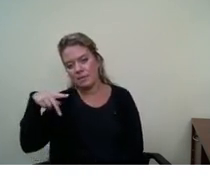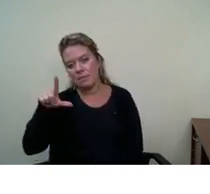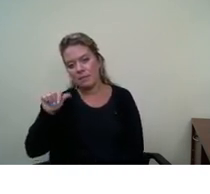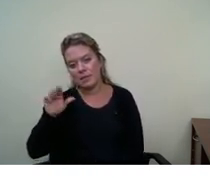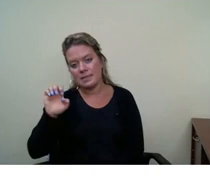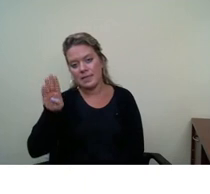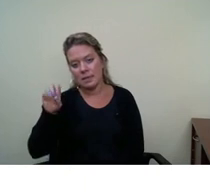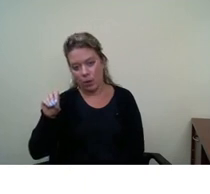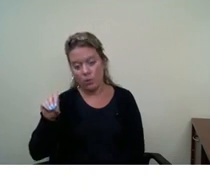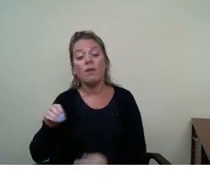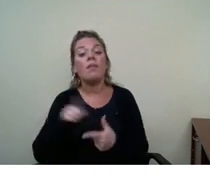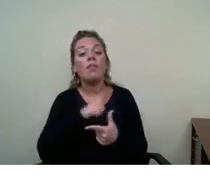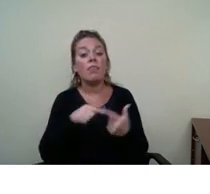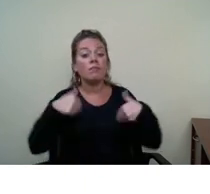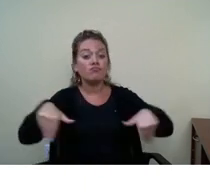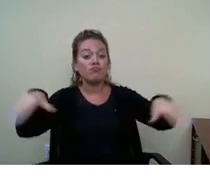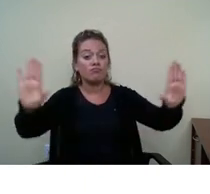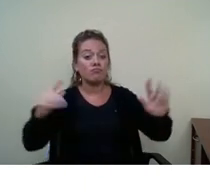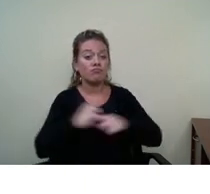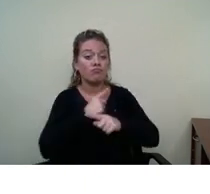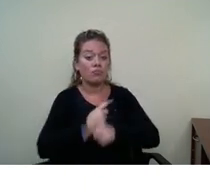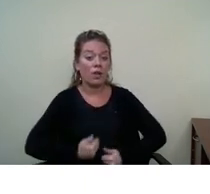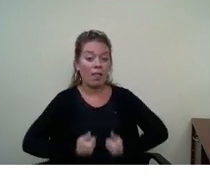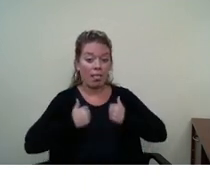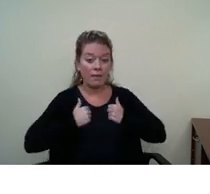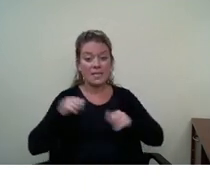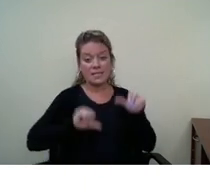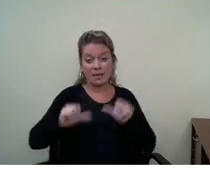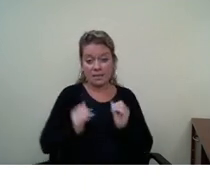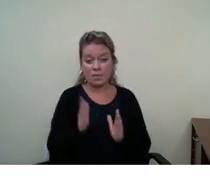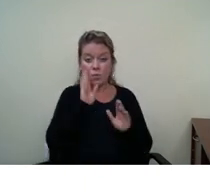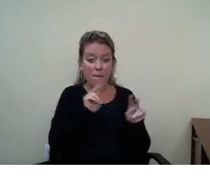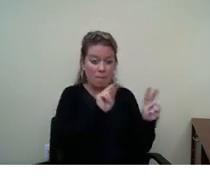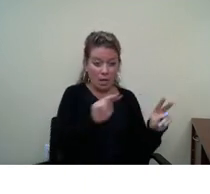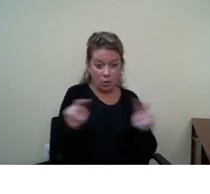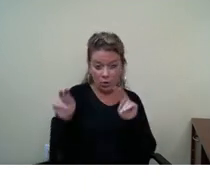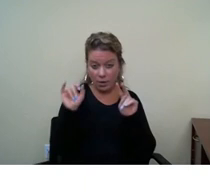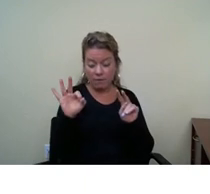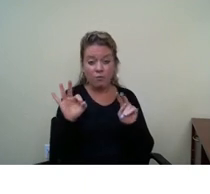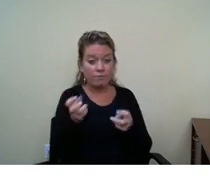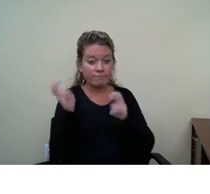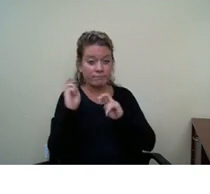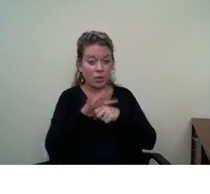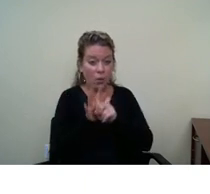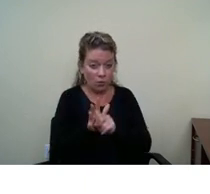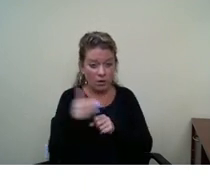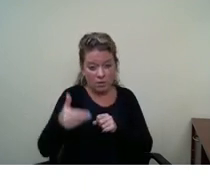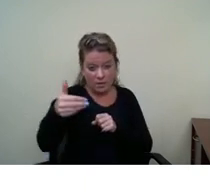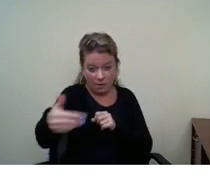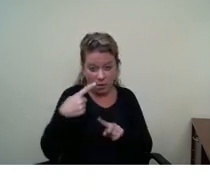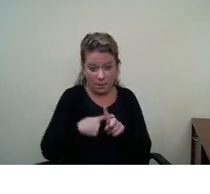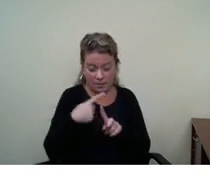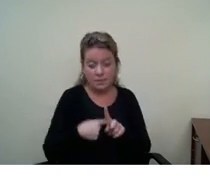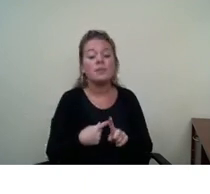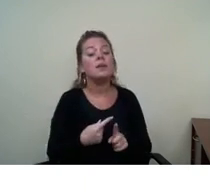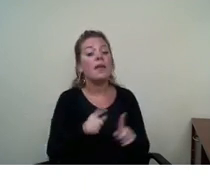out to live their lives while scientists monitor whether or not they get COVID-19 over several months. In the trial for